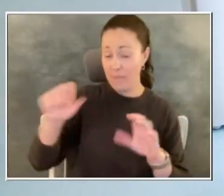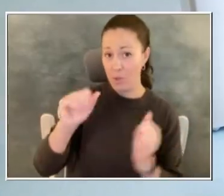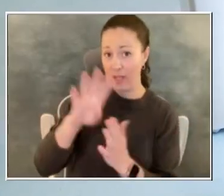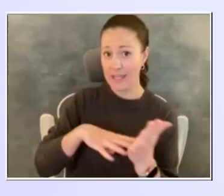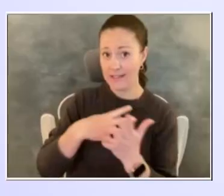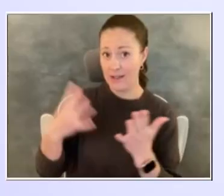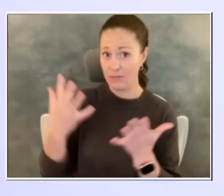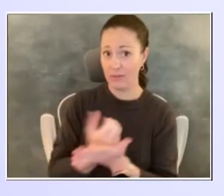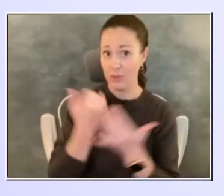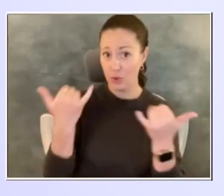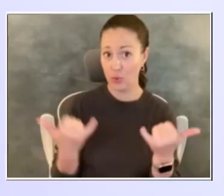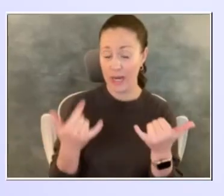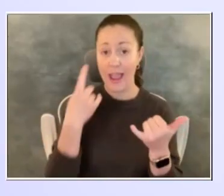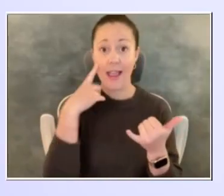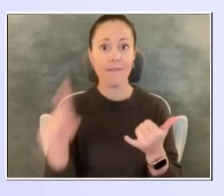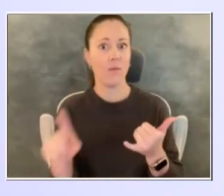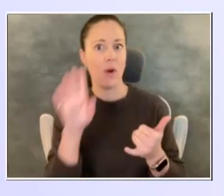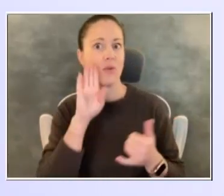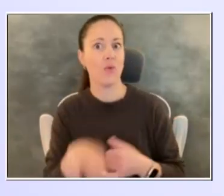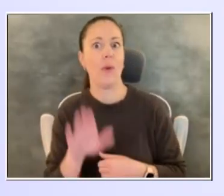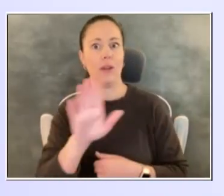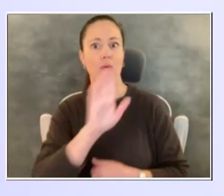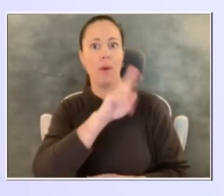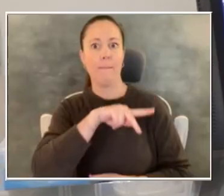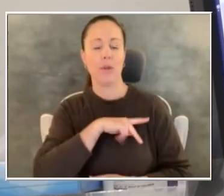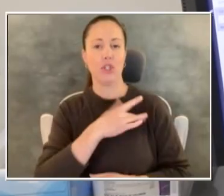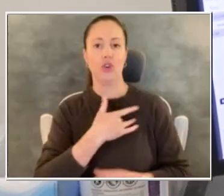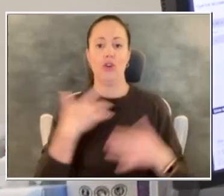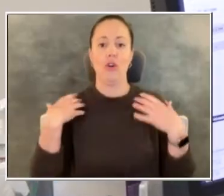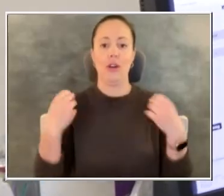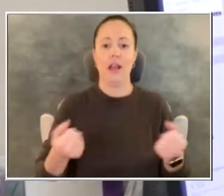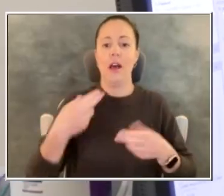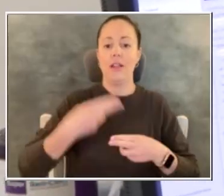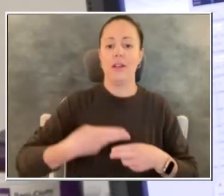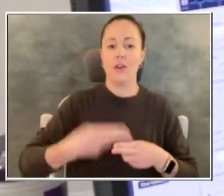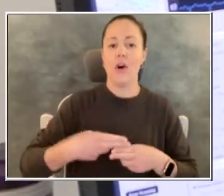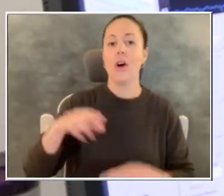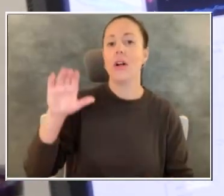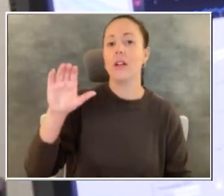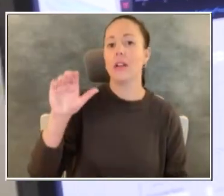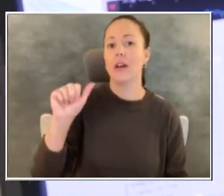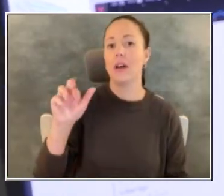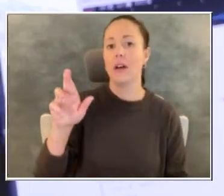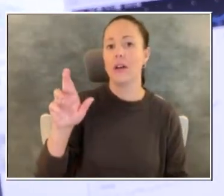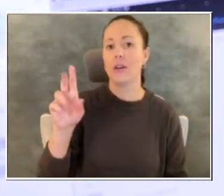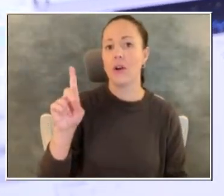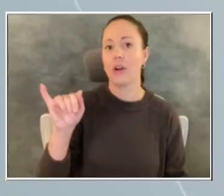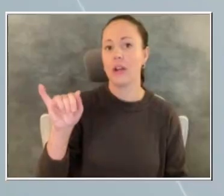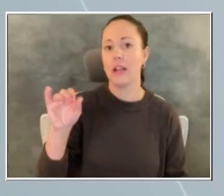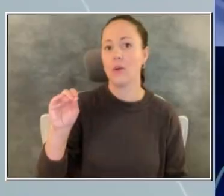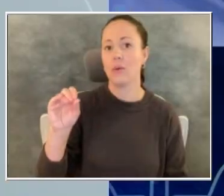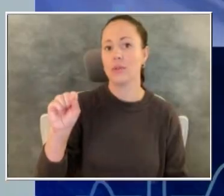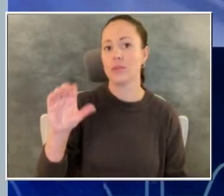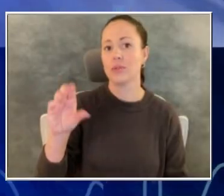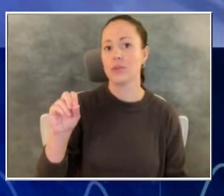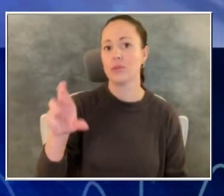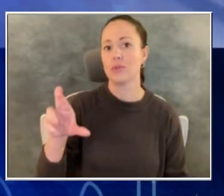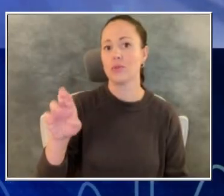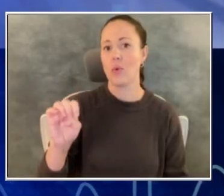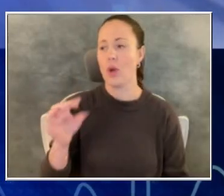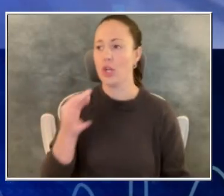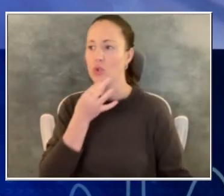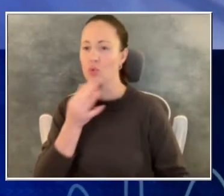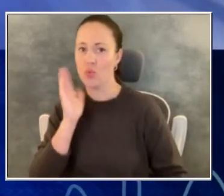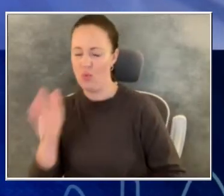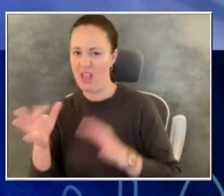of your personal heart health. That is called a cardio score. We'll get to that in a minute, but first, morning